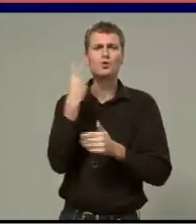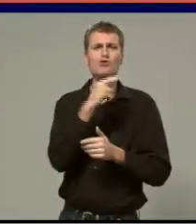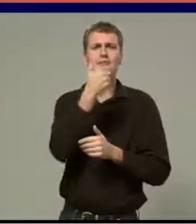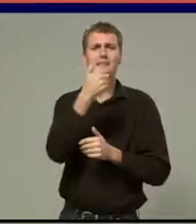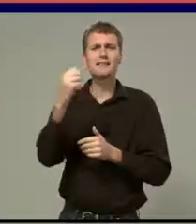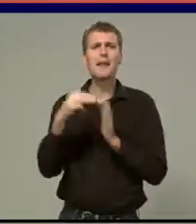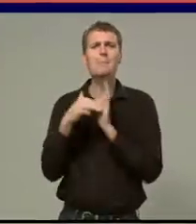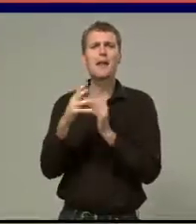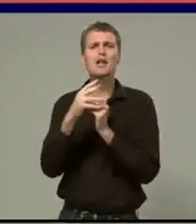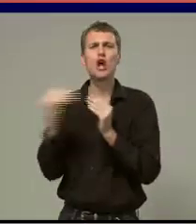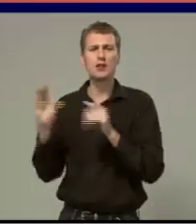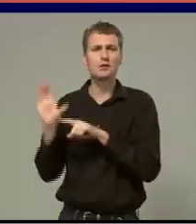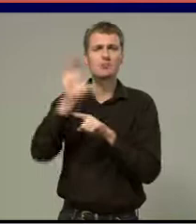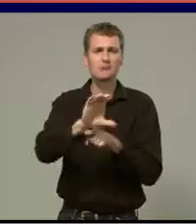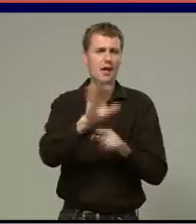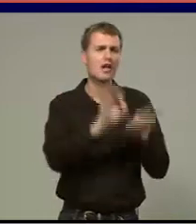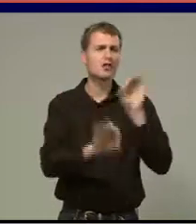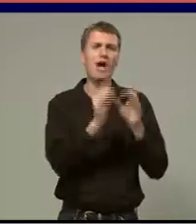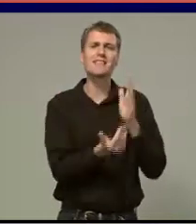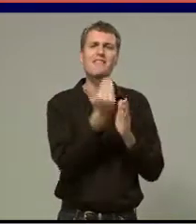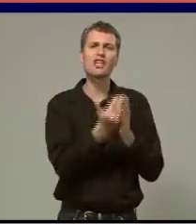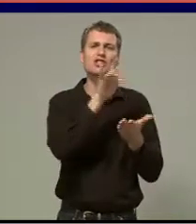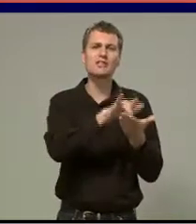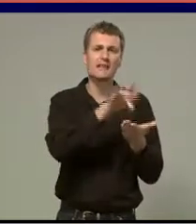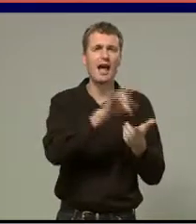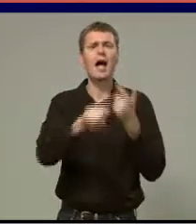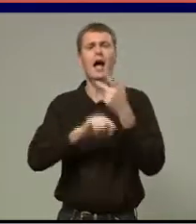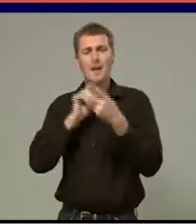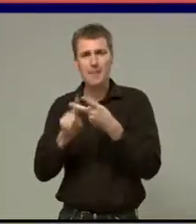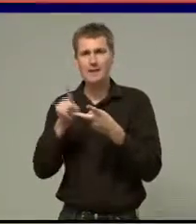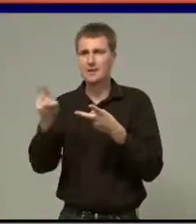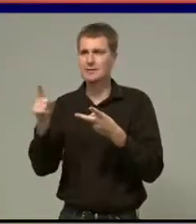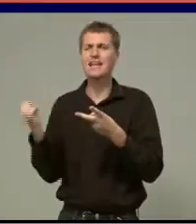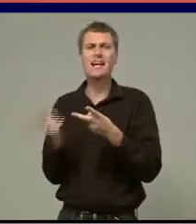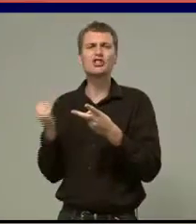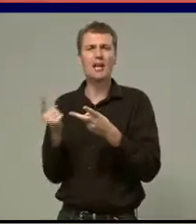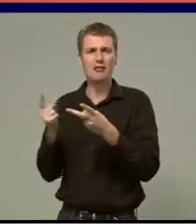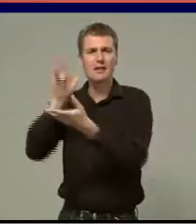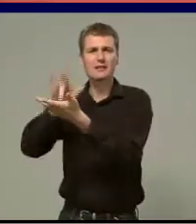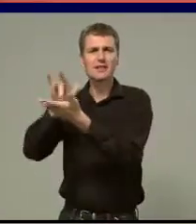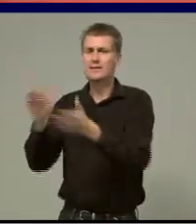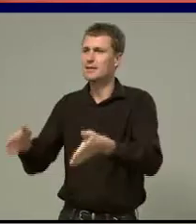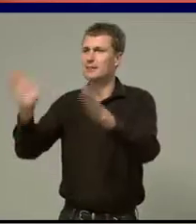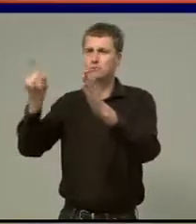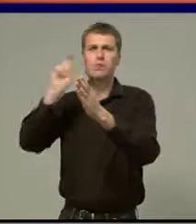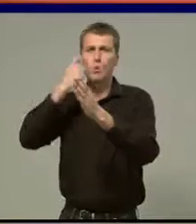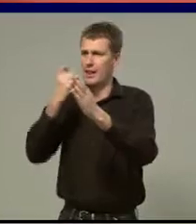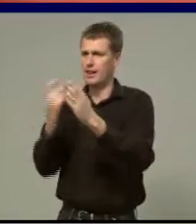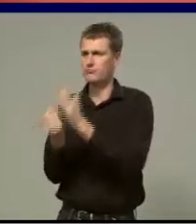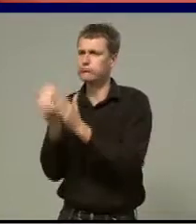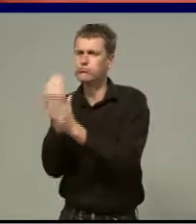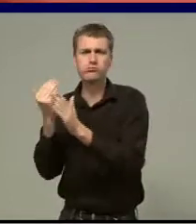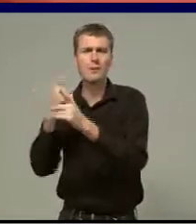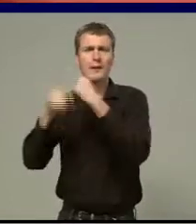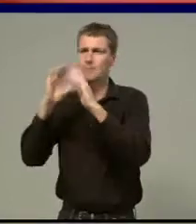create the Science and Innovation Centre and to refurbish to modern standards and moderately expand the College of